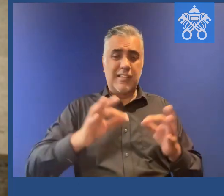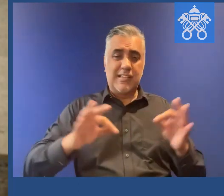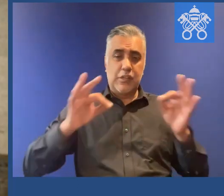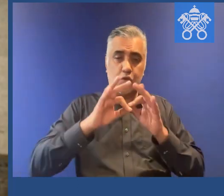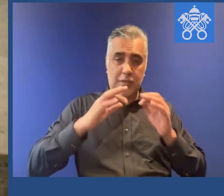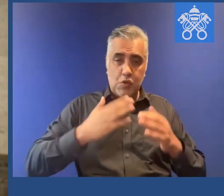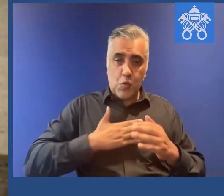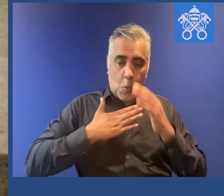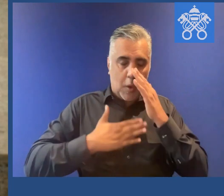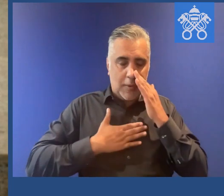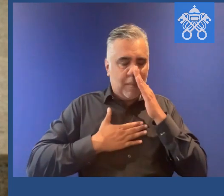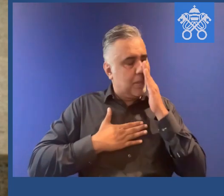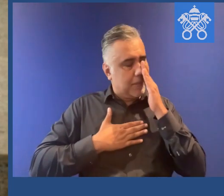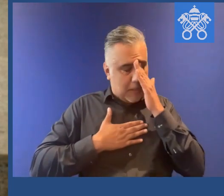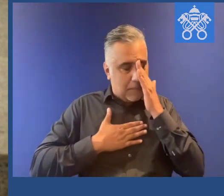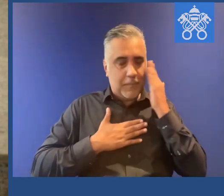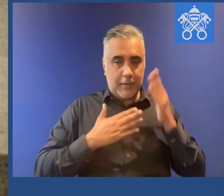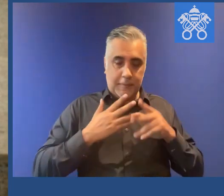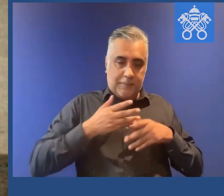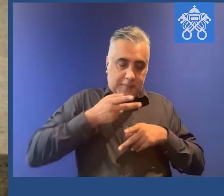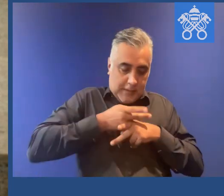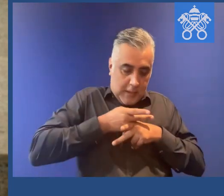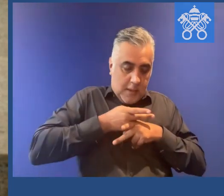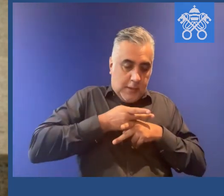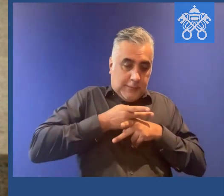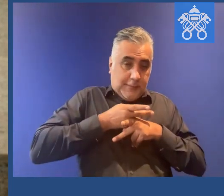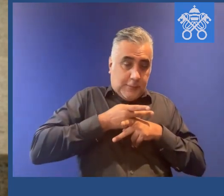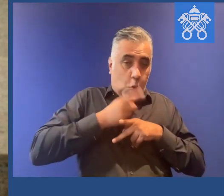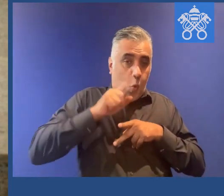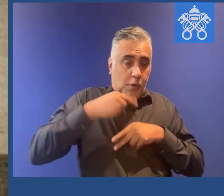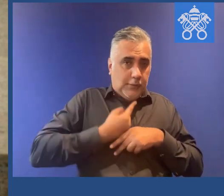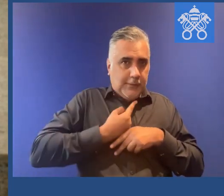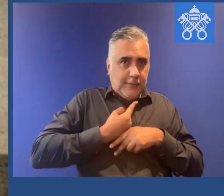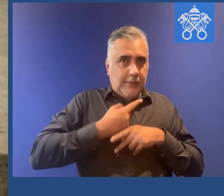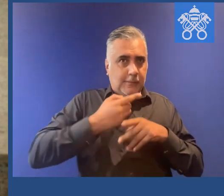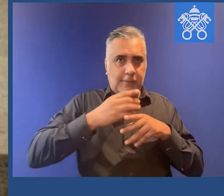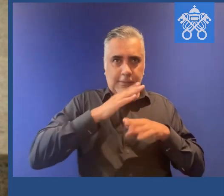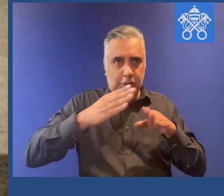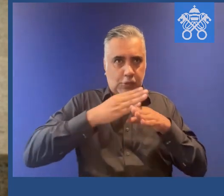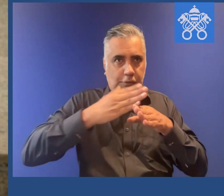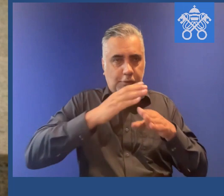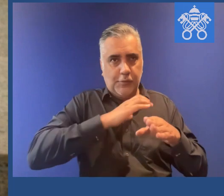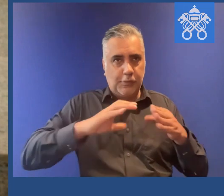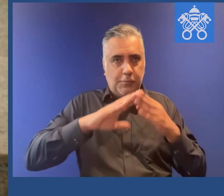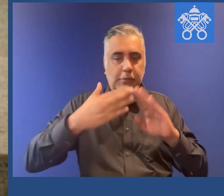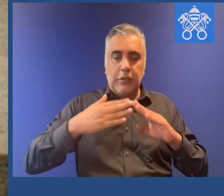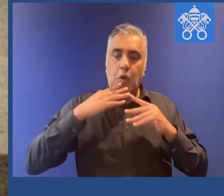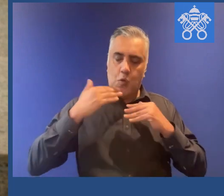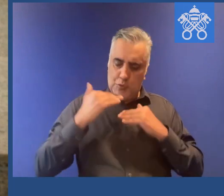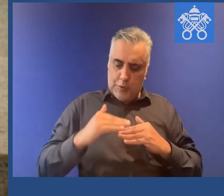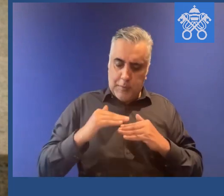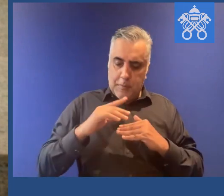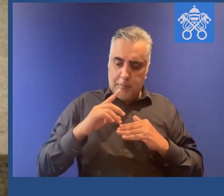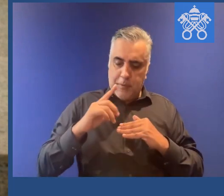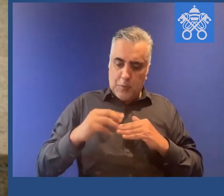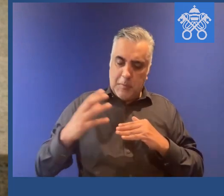this joy not be dimmed or left unshared in Christian communities, that we do not restrict ourselves to doing things